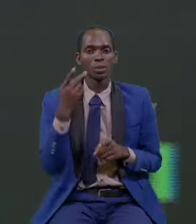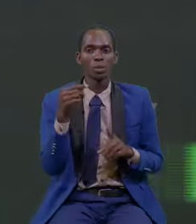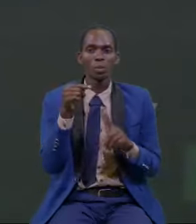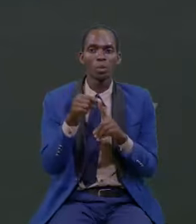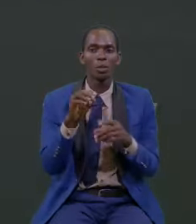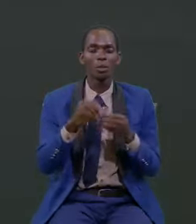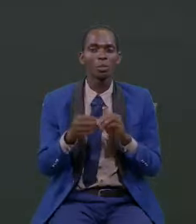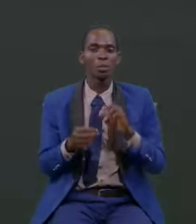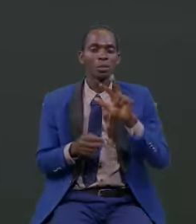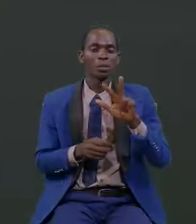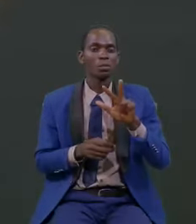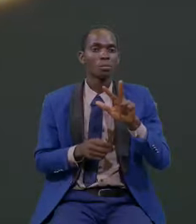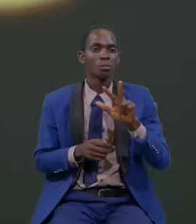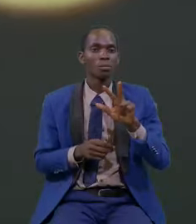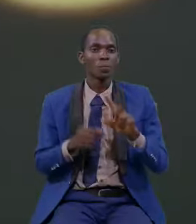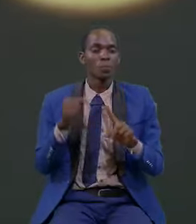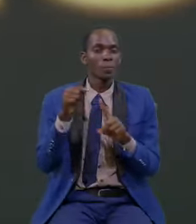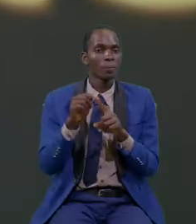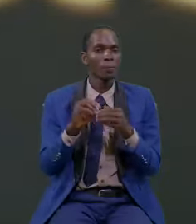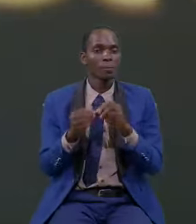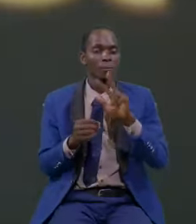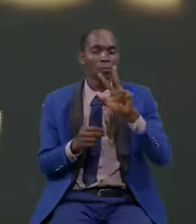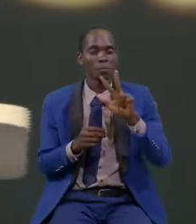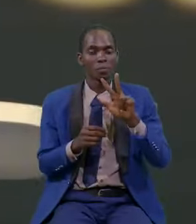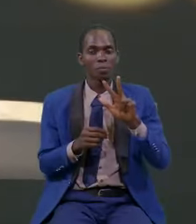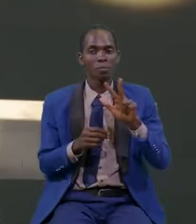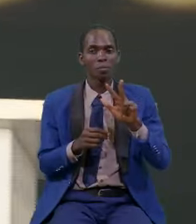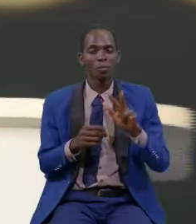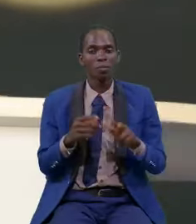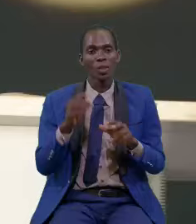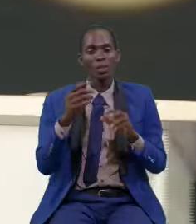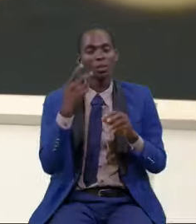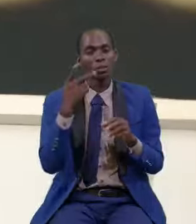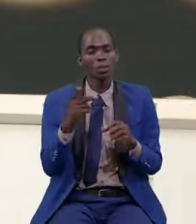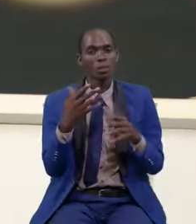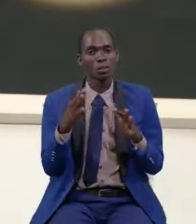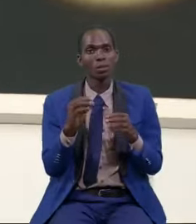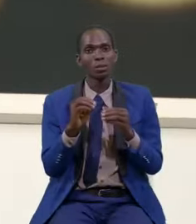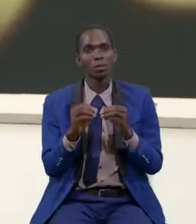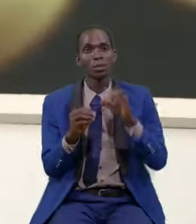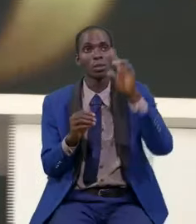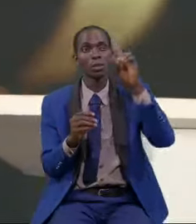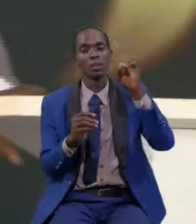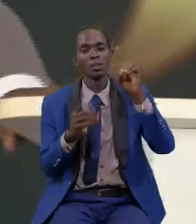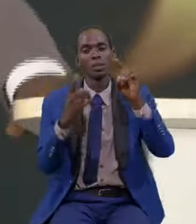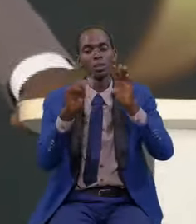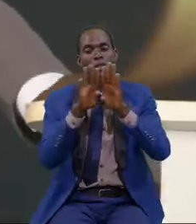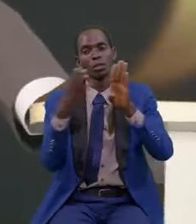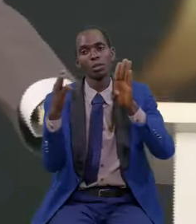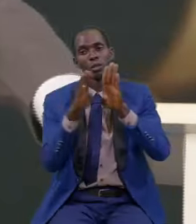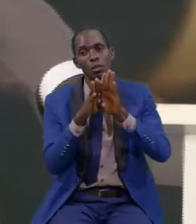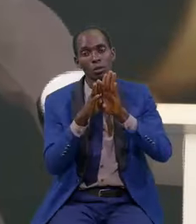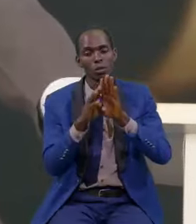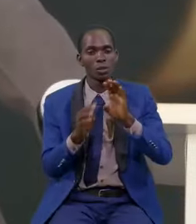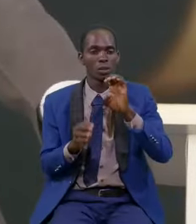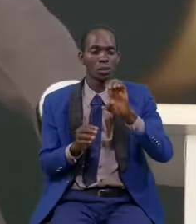number three, we've looked at D is the door. We looked at E is the exalted